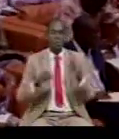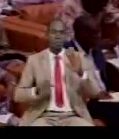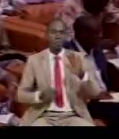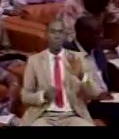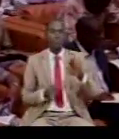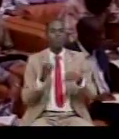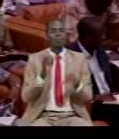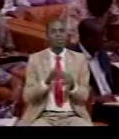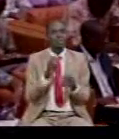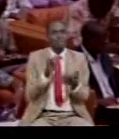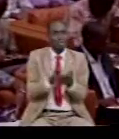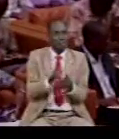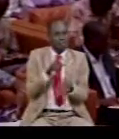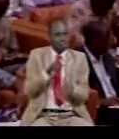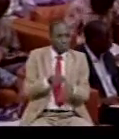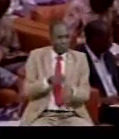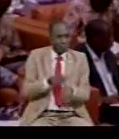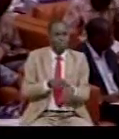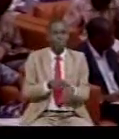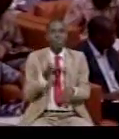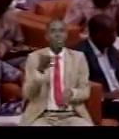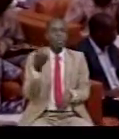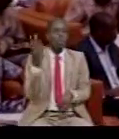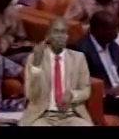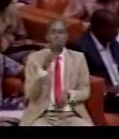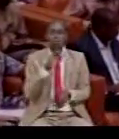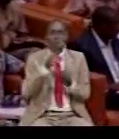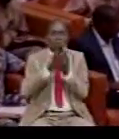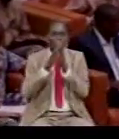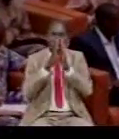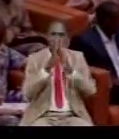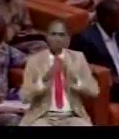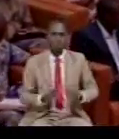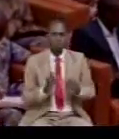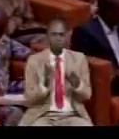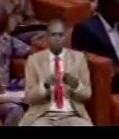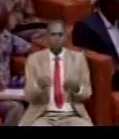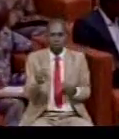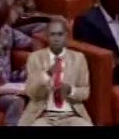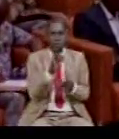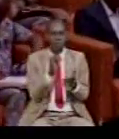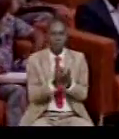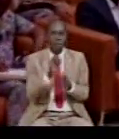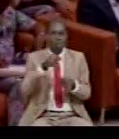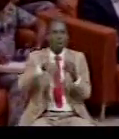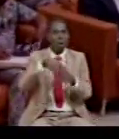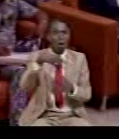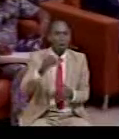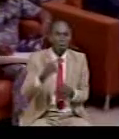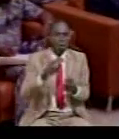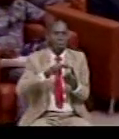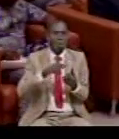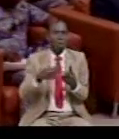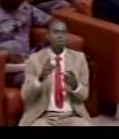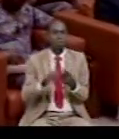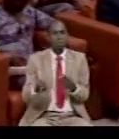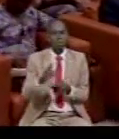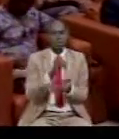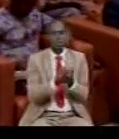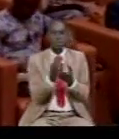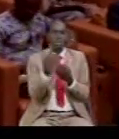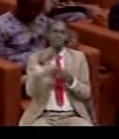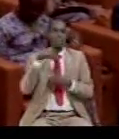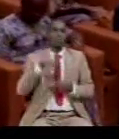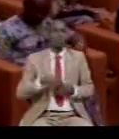times, there was no peace, trouble to him that went out, not to him that came in, but